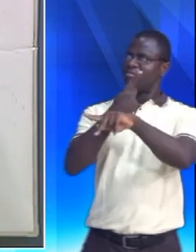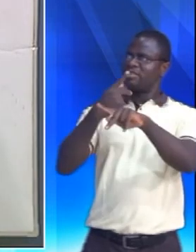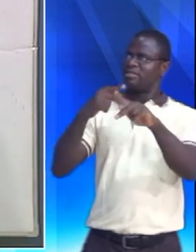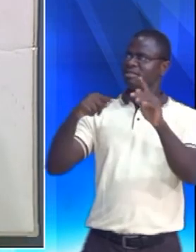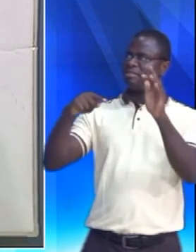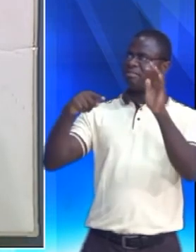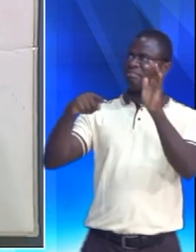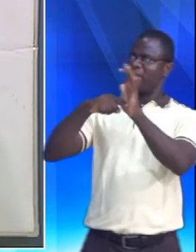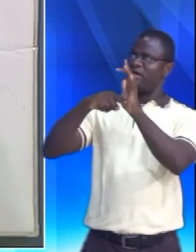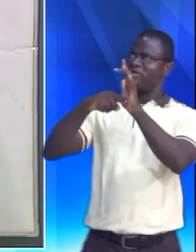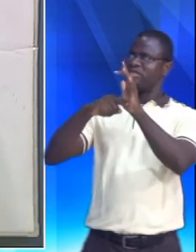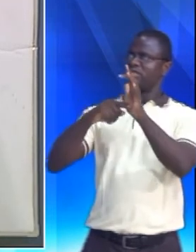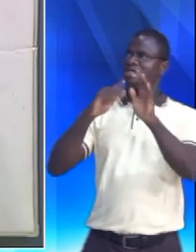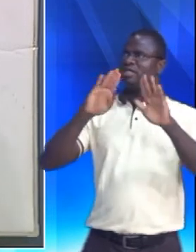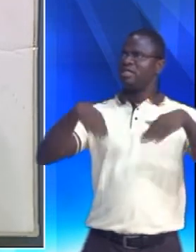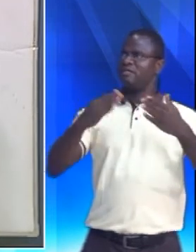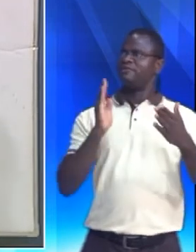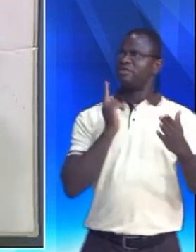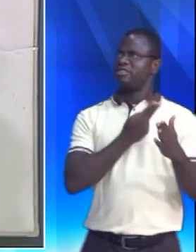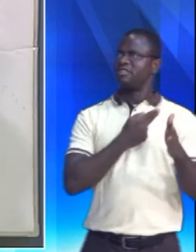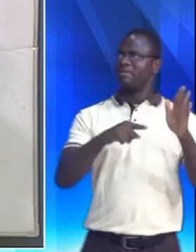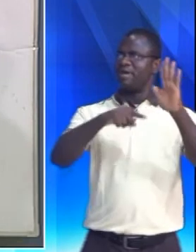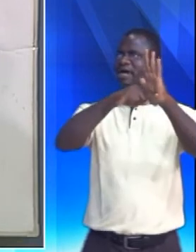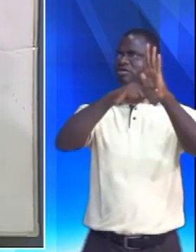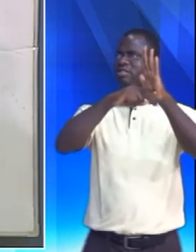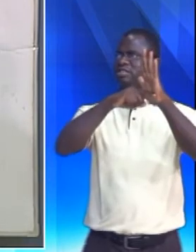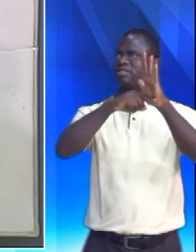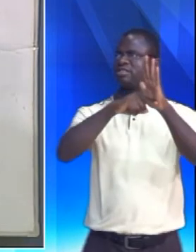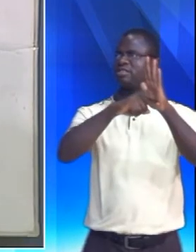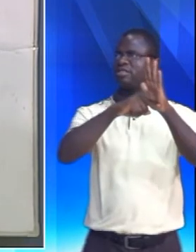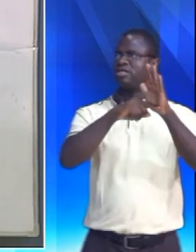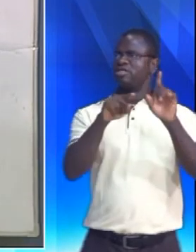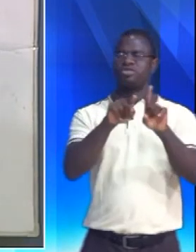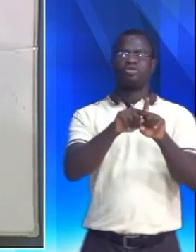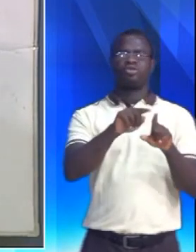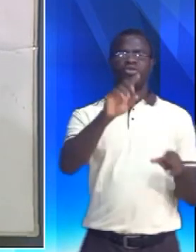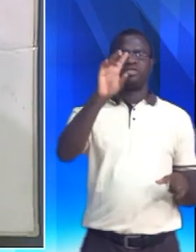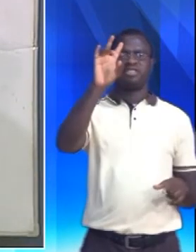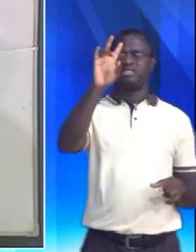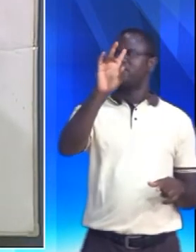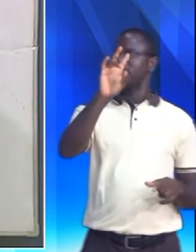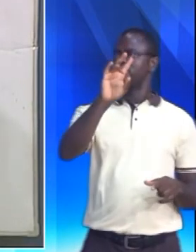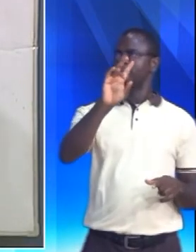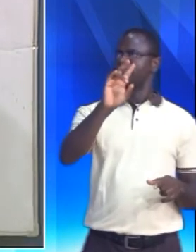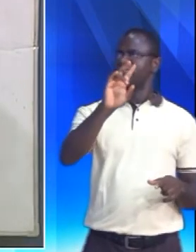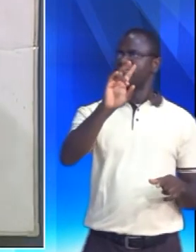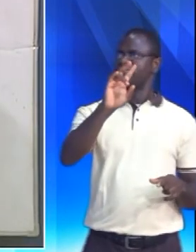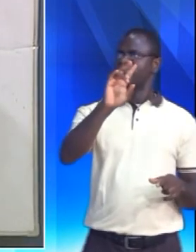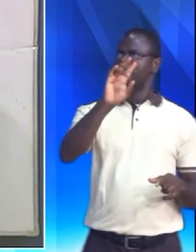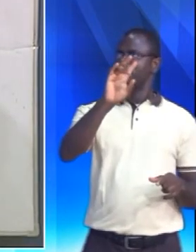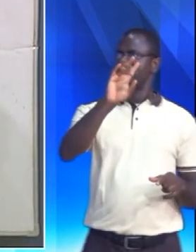than positive. It will neutralize this particular positive we are seeing here, and the end result will be